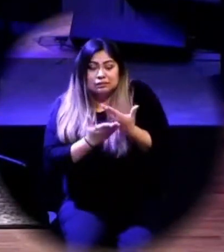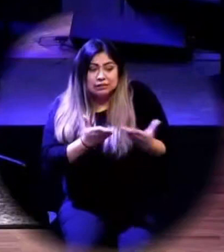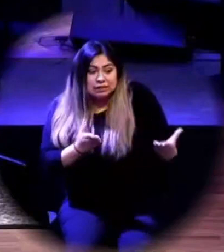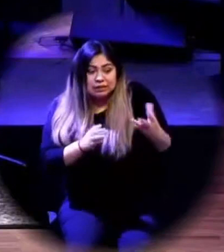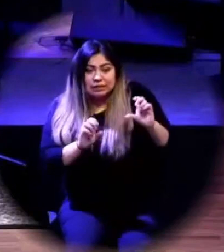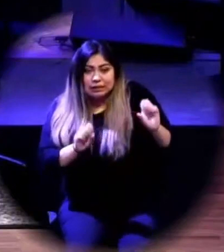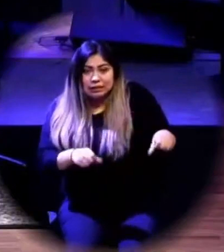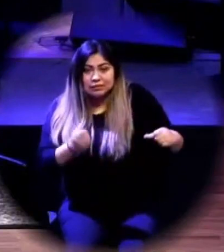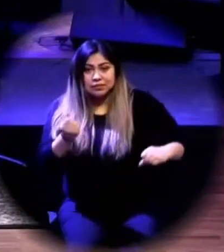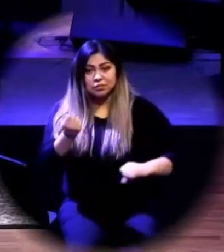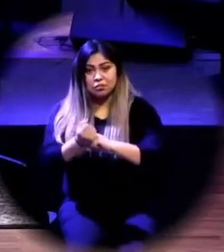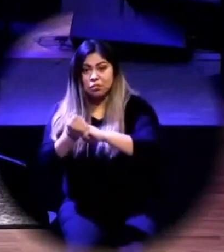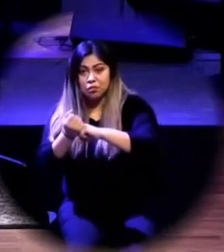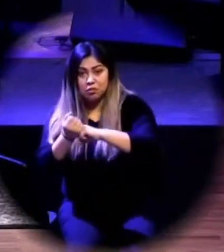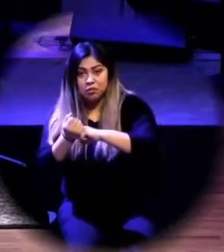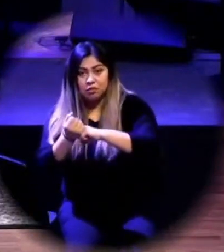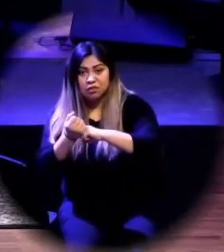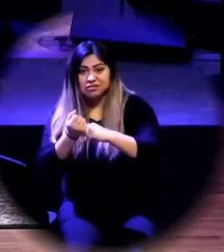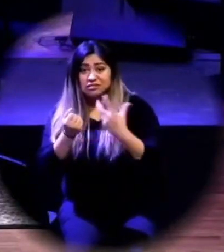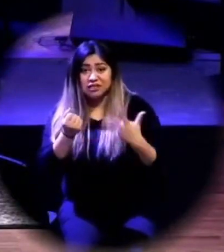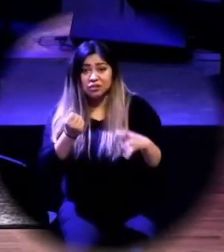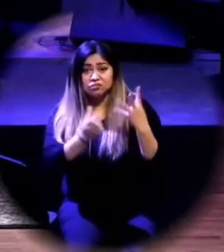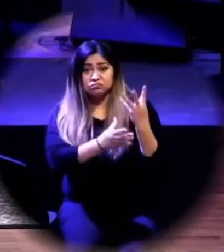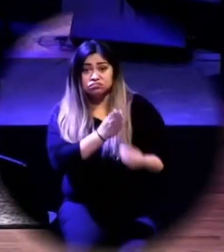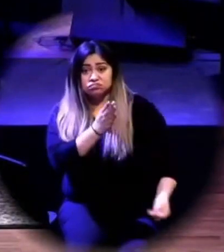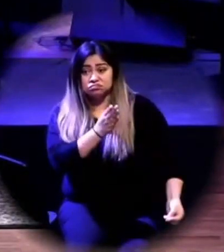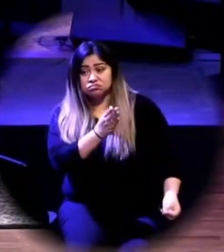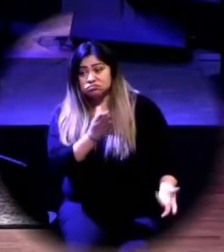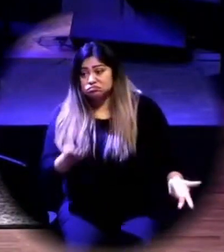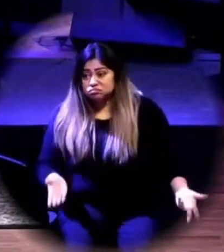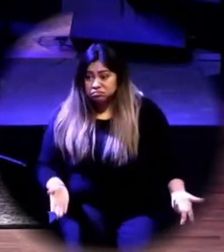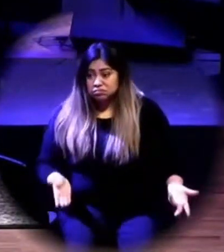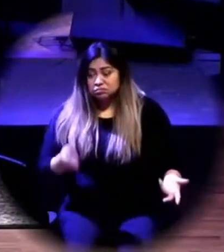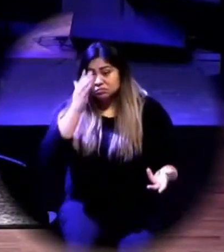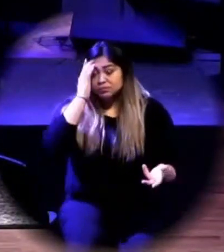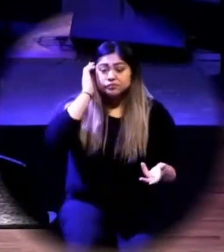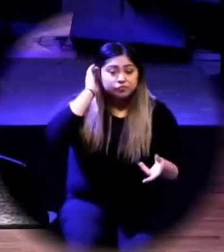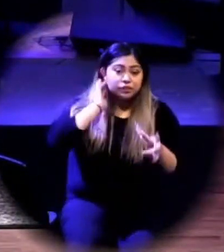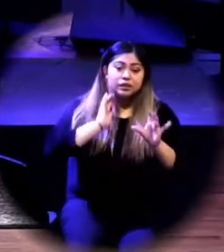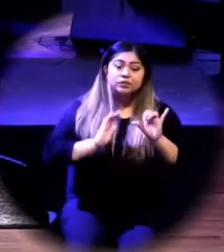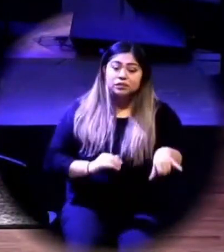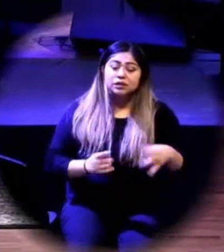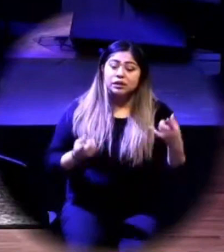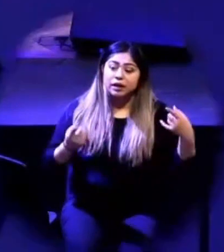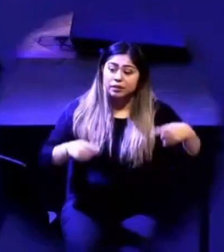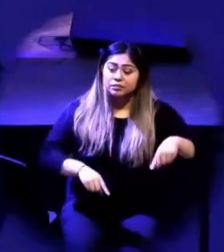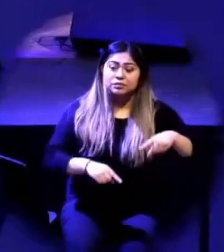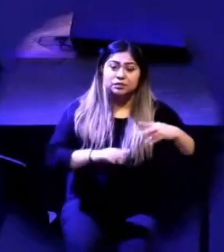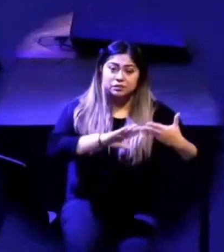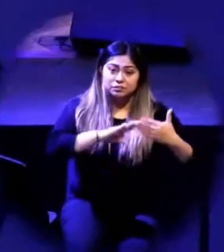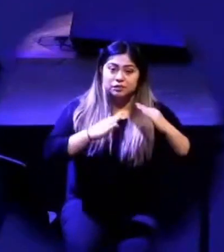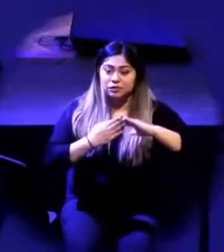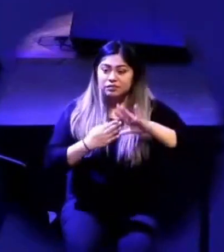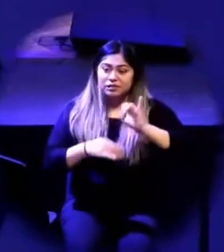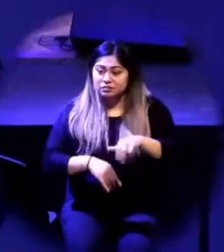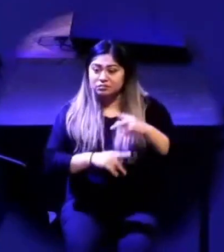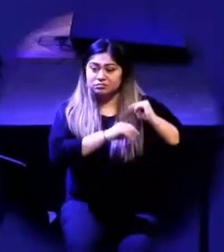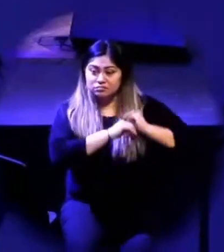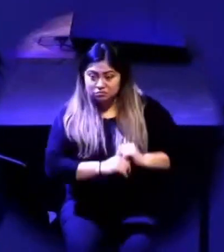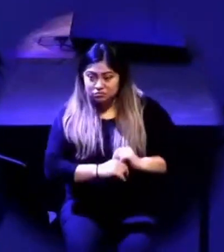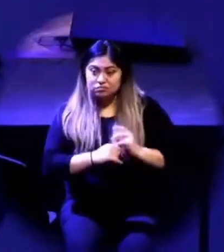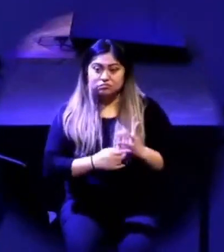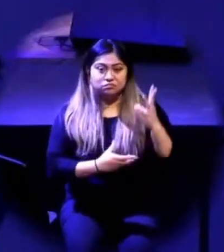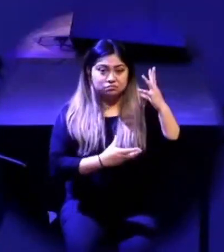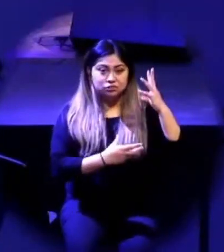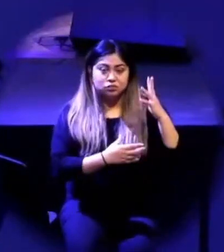doesn't actually mean those would be people who would help her. It was just what you did in that community to participate in a funeral like this, but